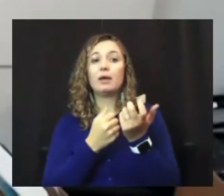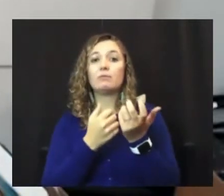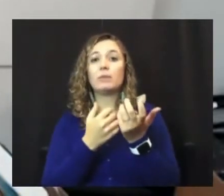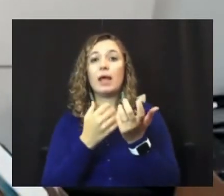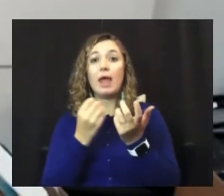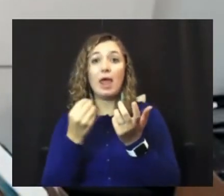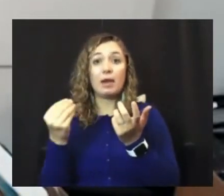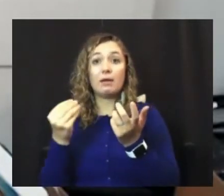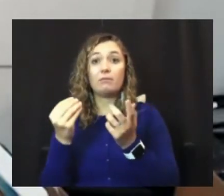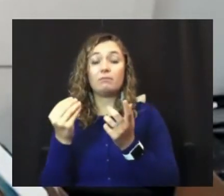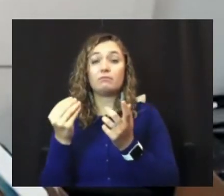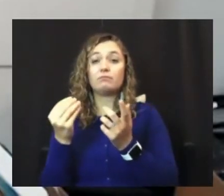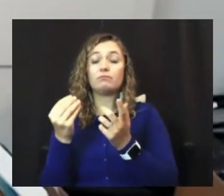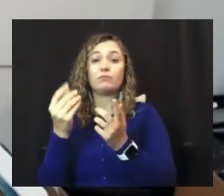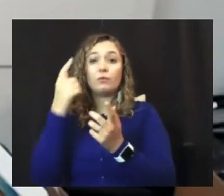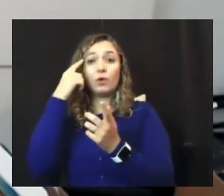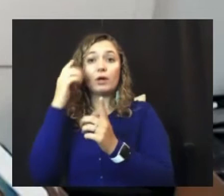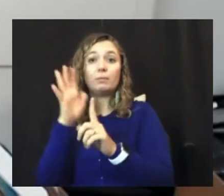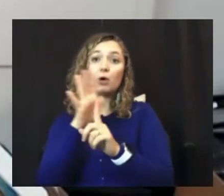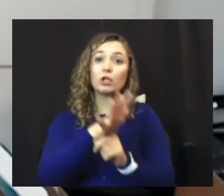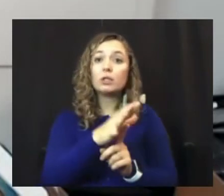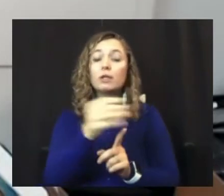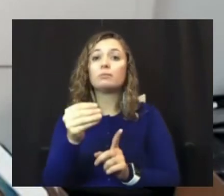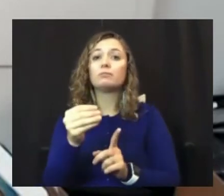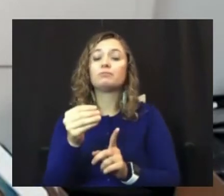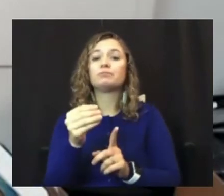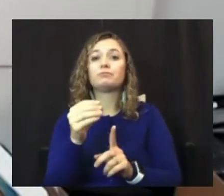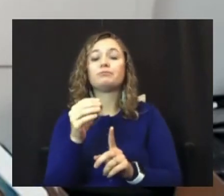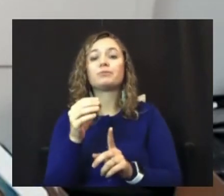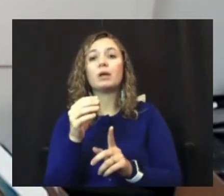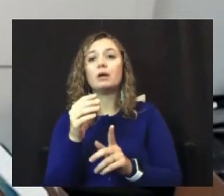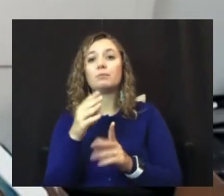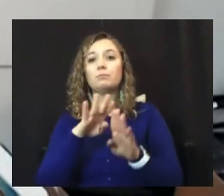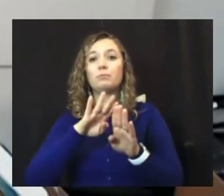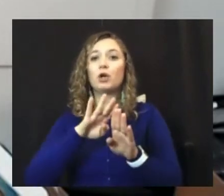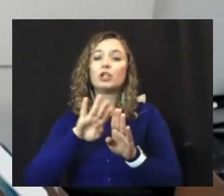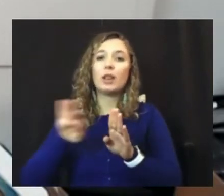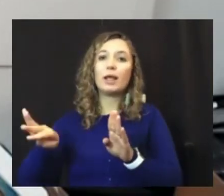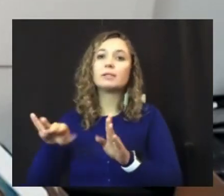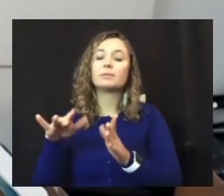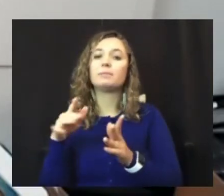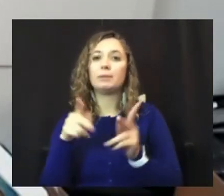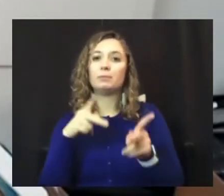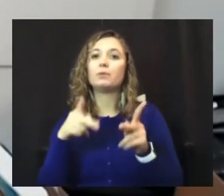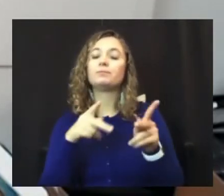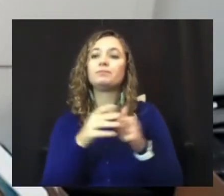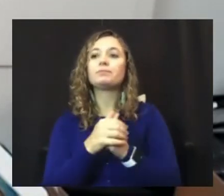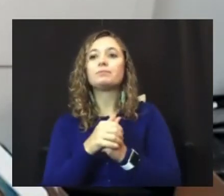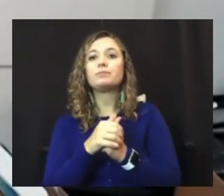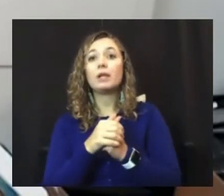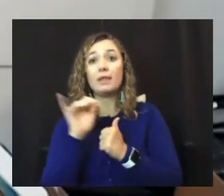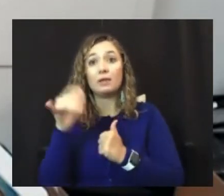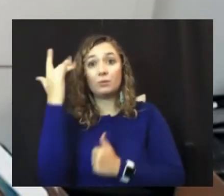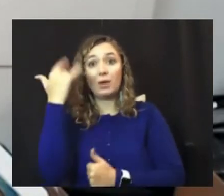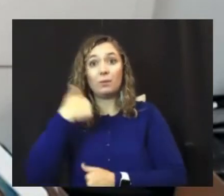oppressed communities. That is one of the reasons why this particular presentation and, well, this entire conference is being brought to you